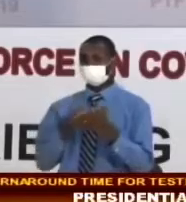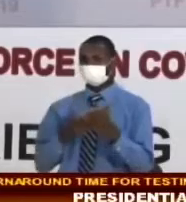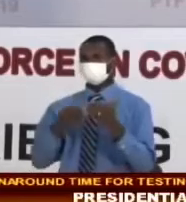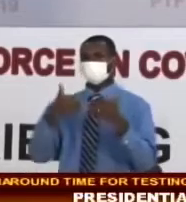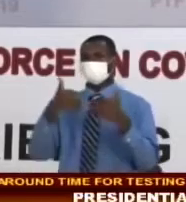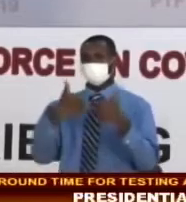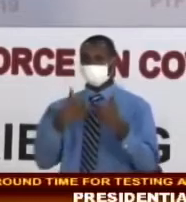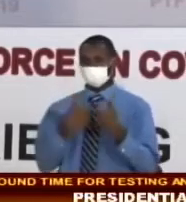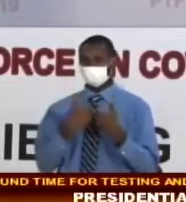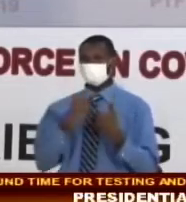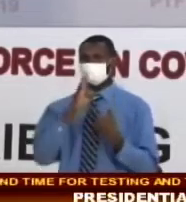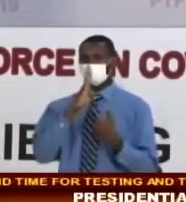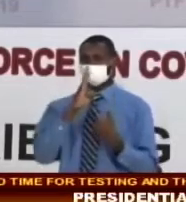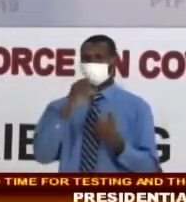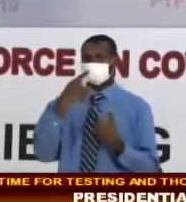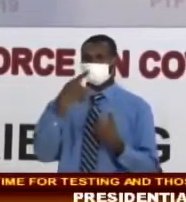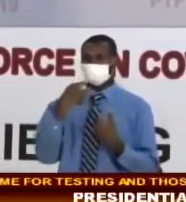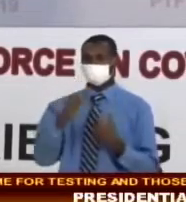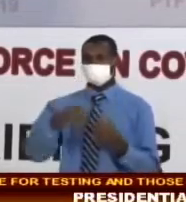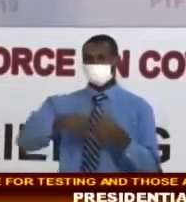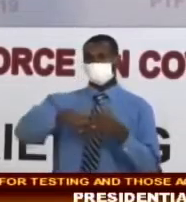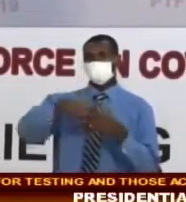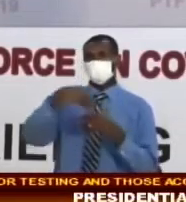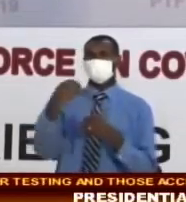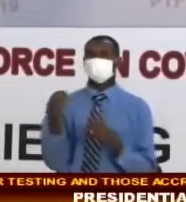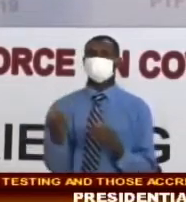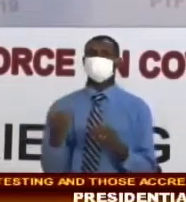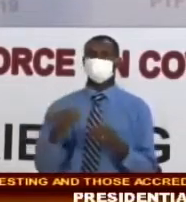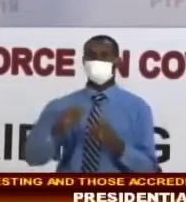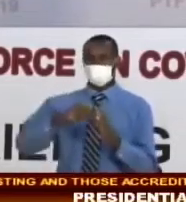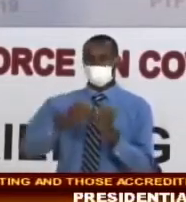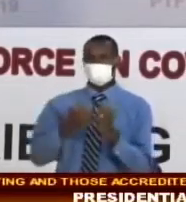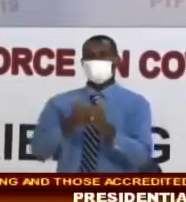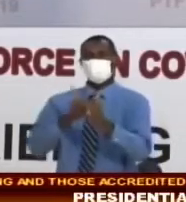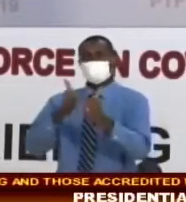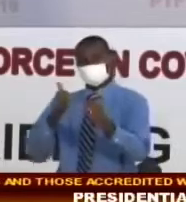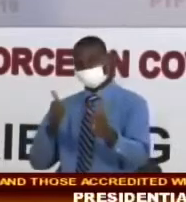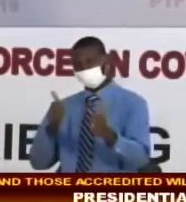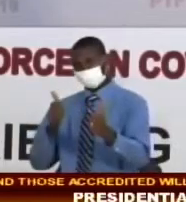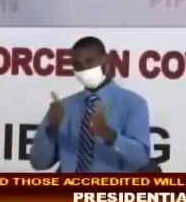the outcome, or how far with